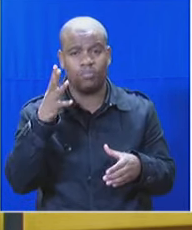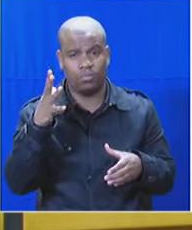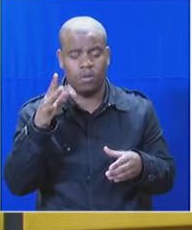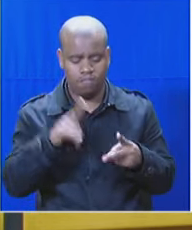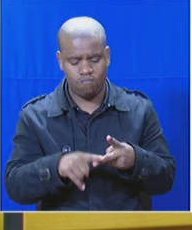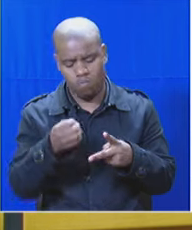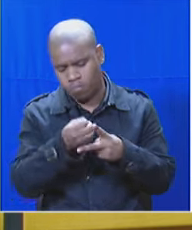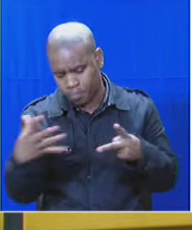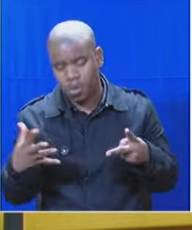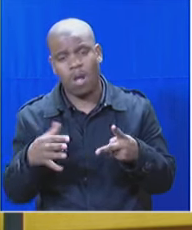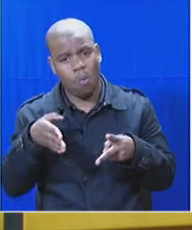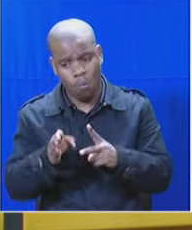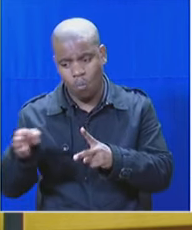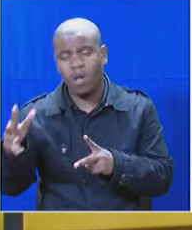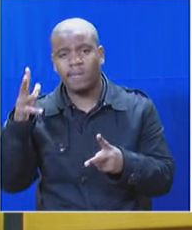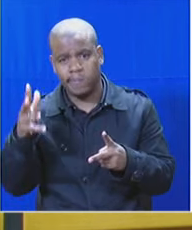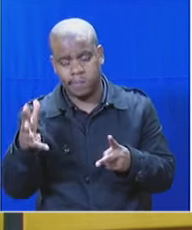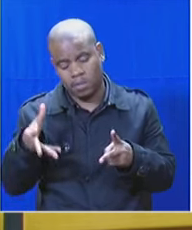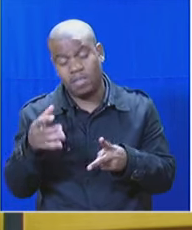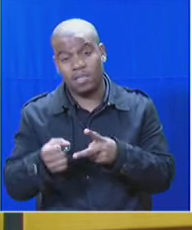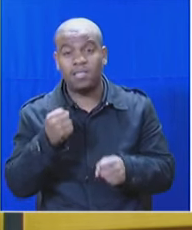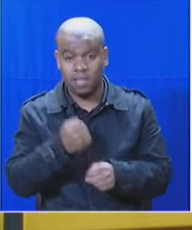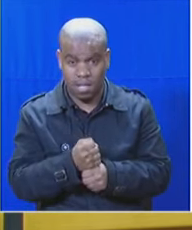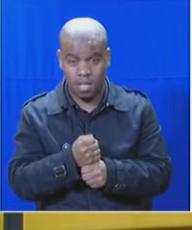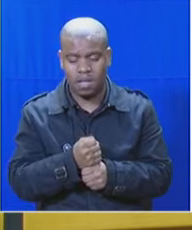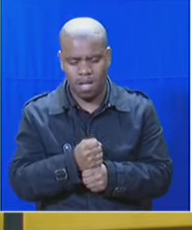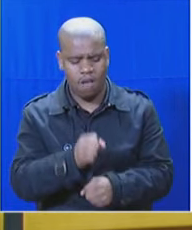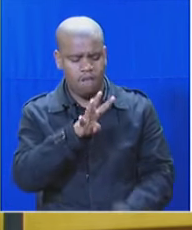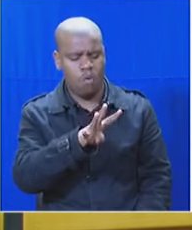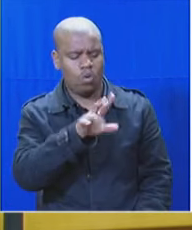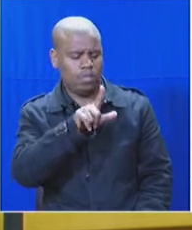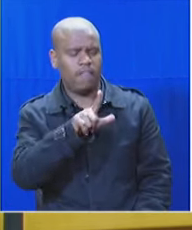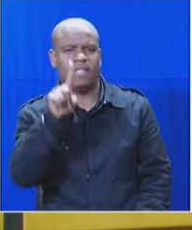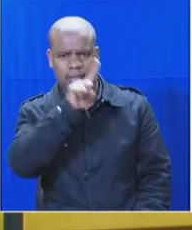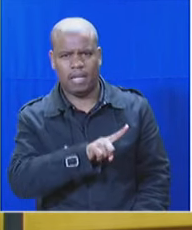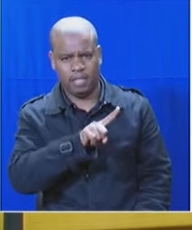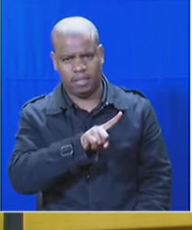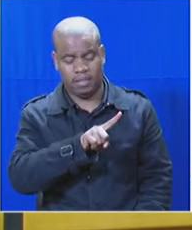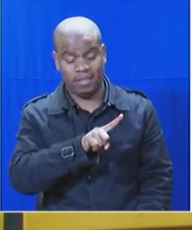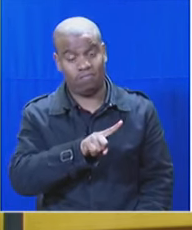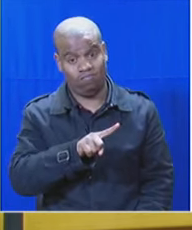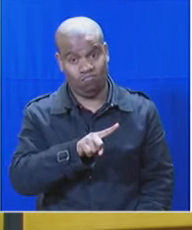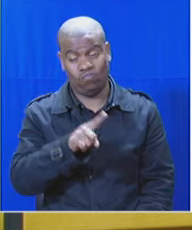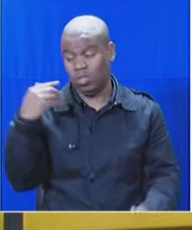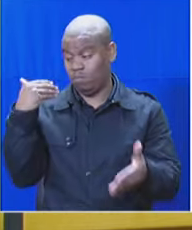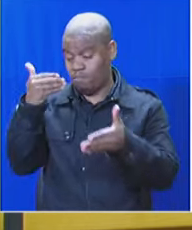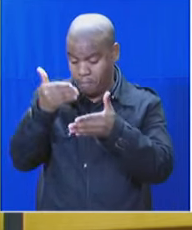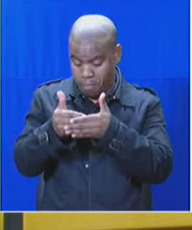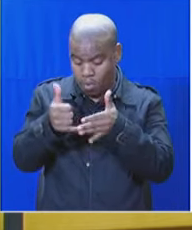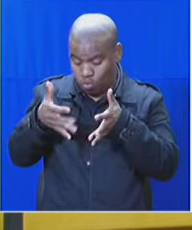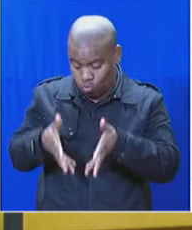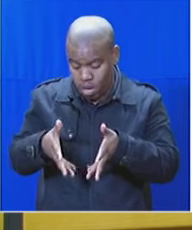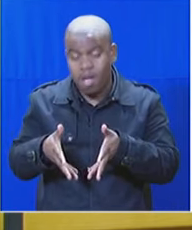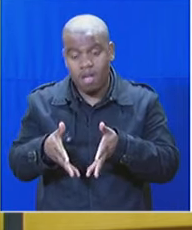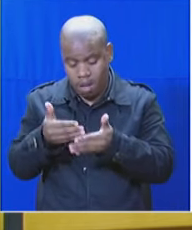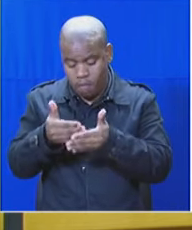other platforms elsewhere this year, exactly 47 days today before the 60th